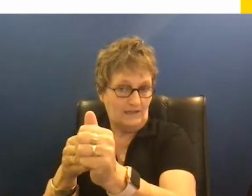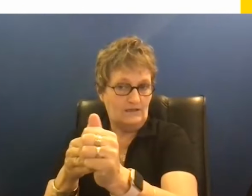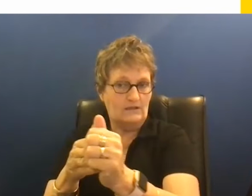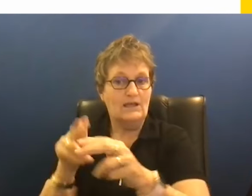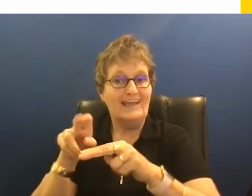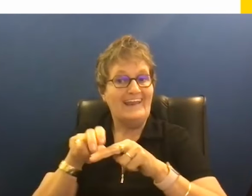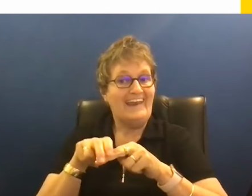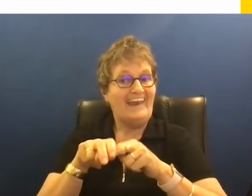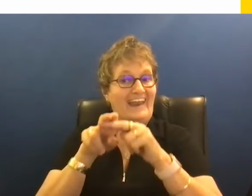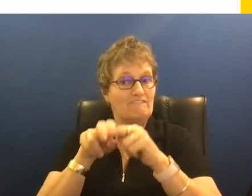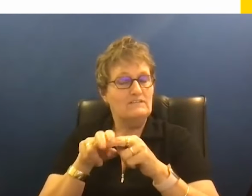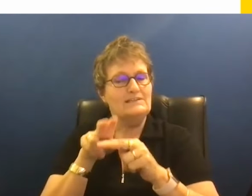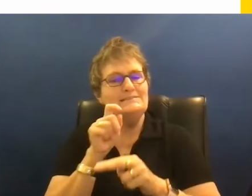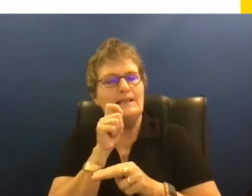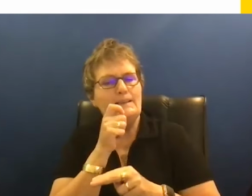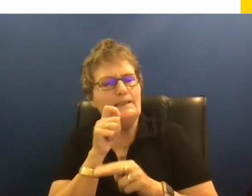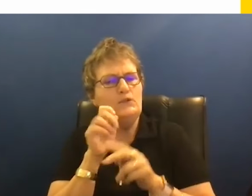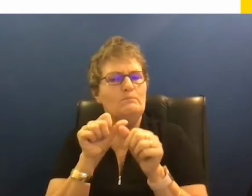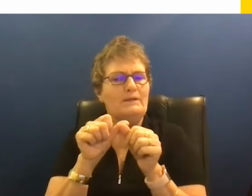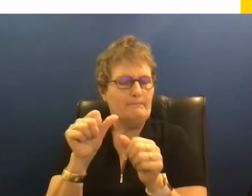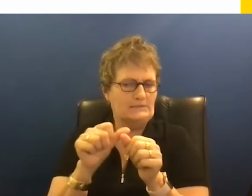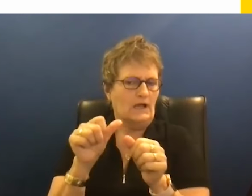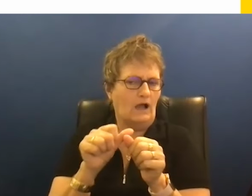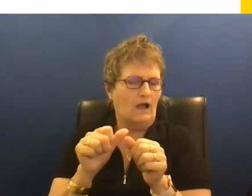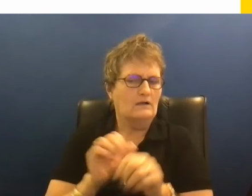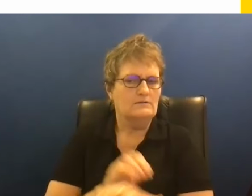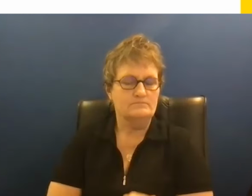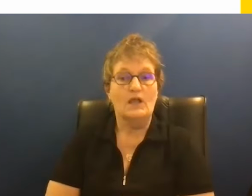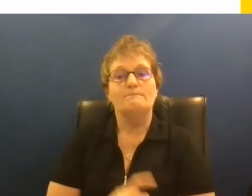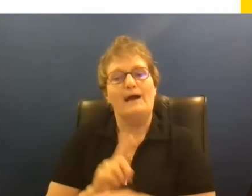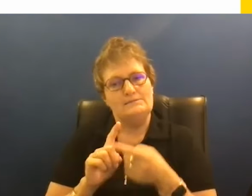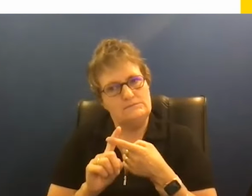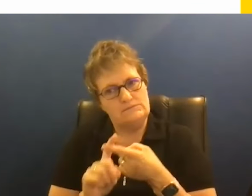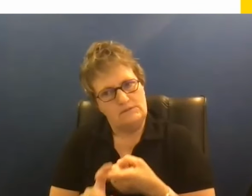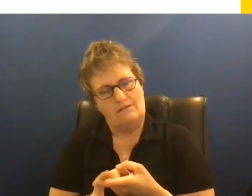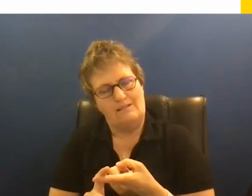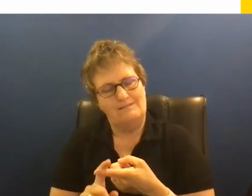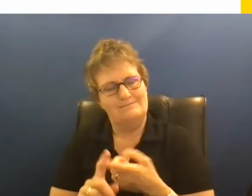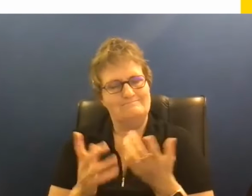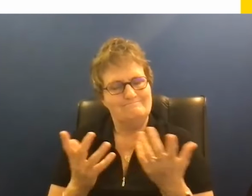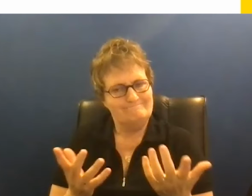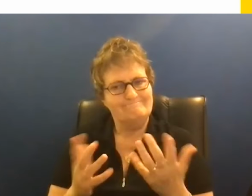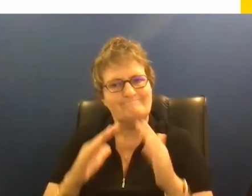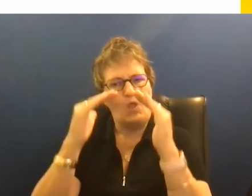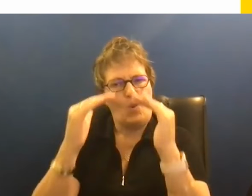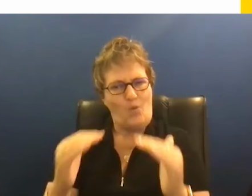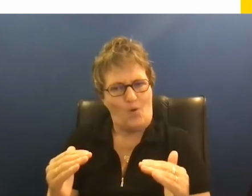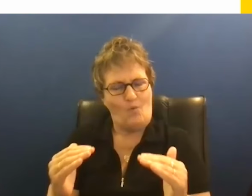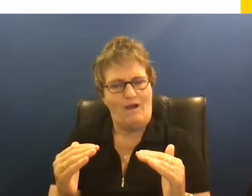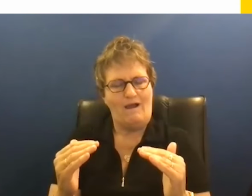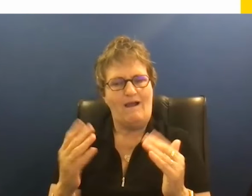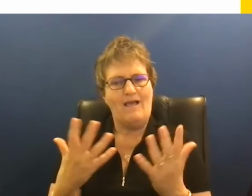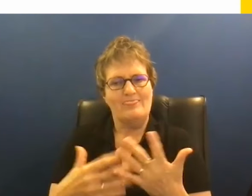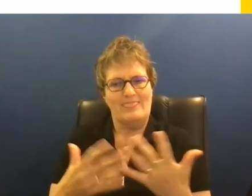doing a little bit better than the popular films, but still much, much lower than